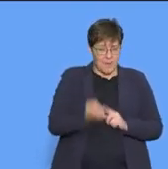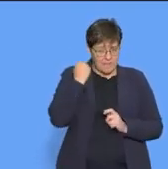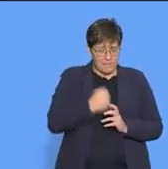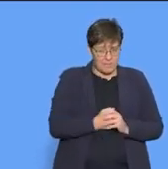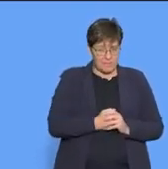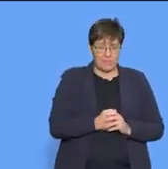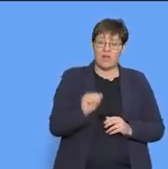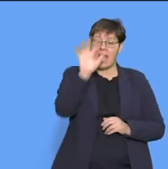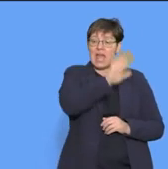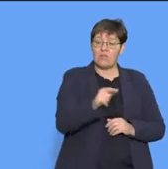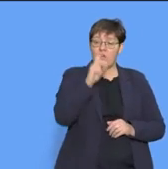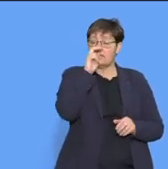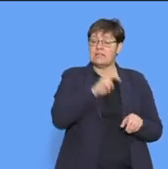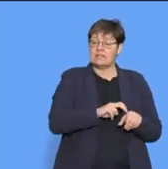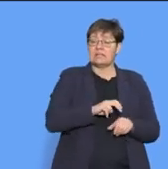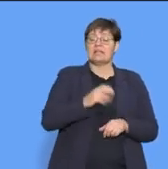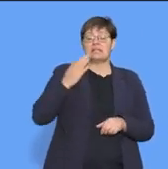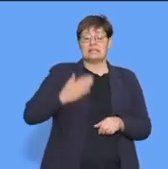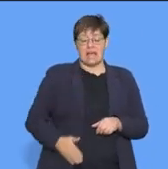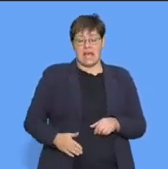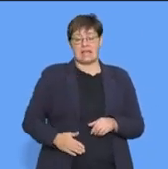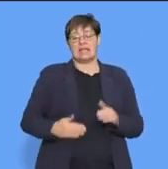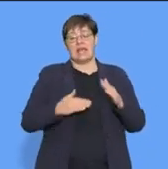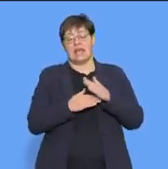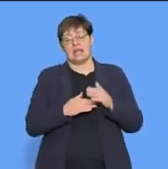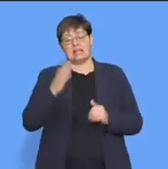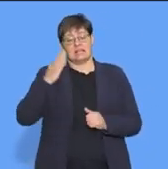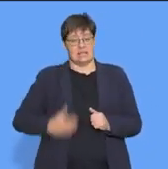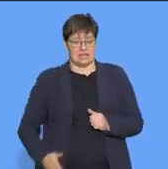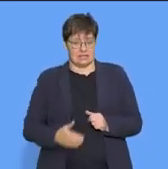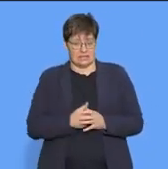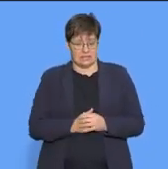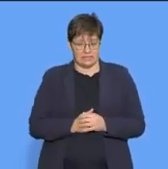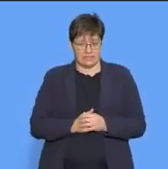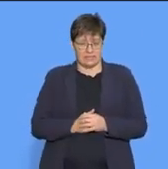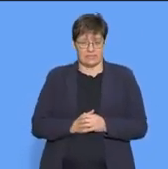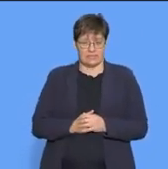the area? For area we need side, angle, side.